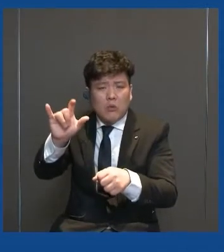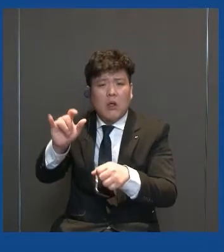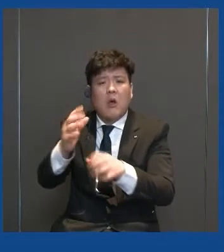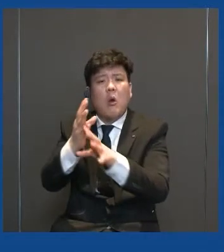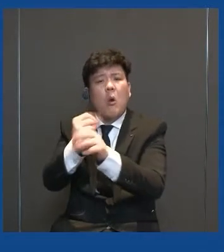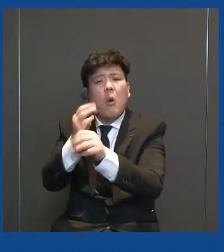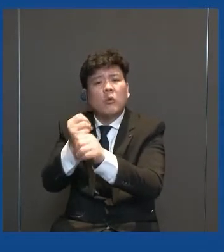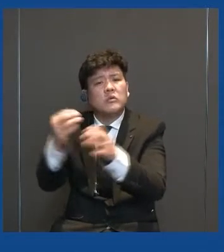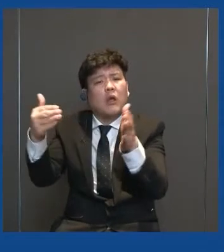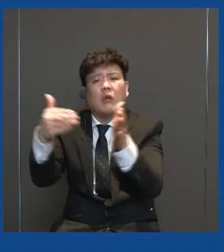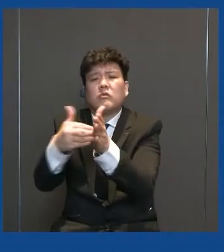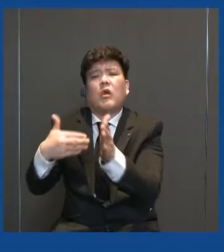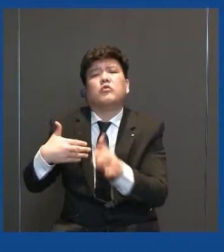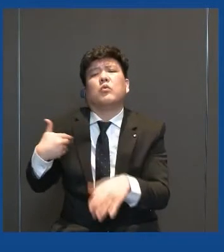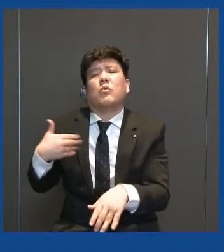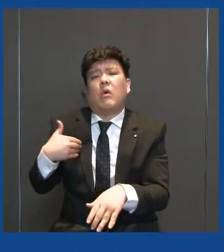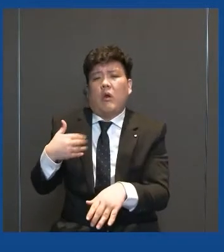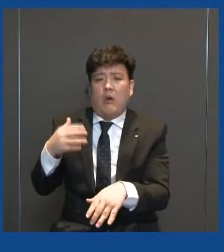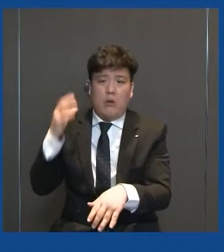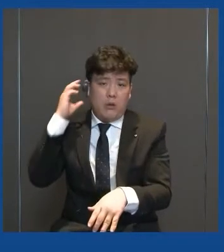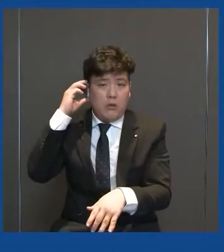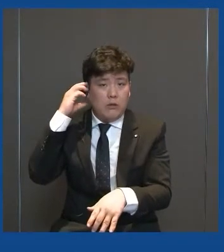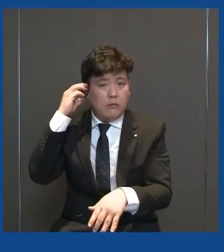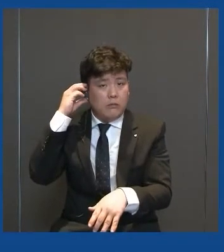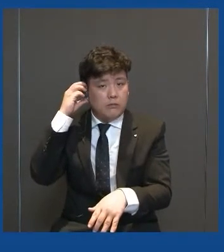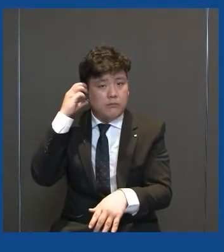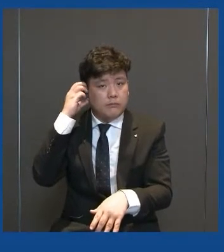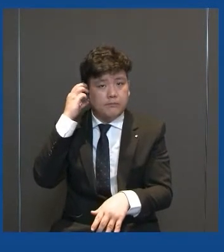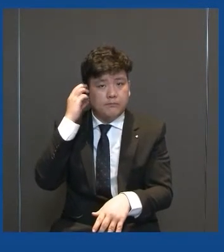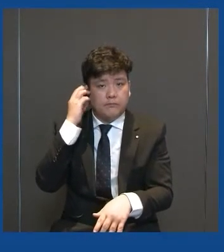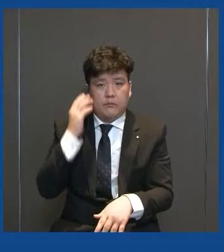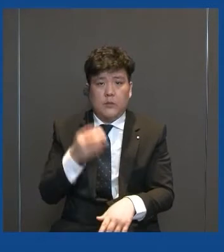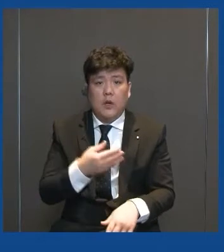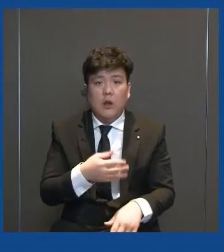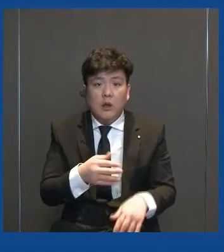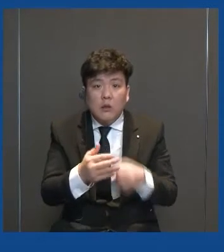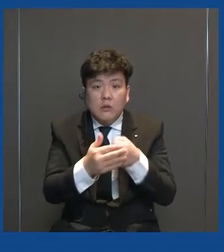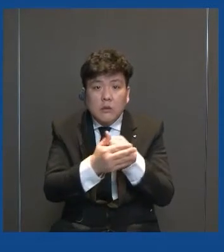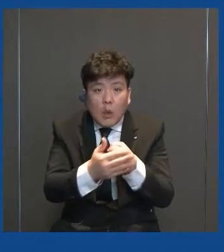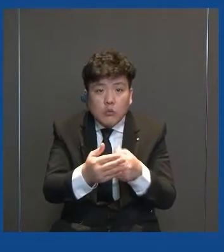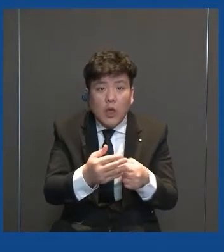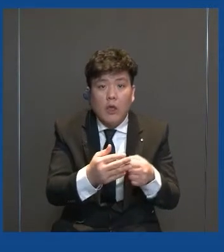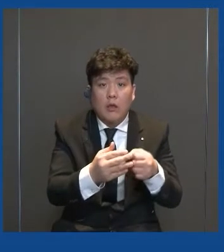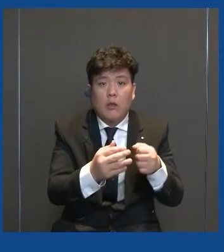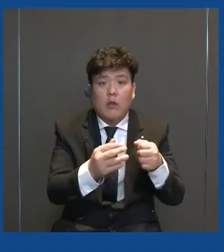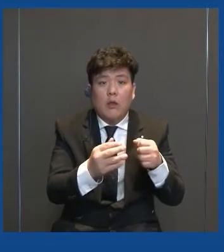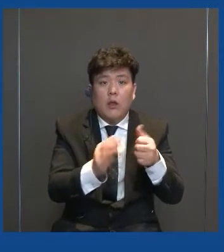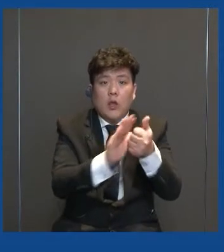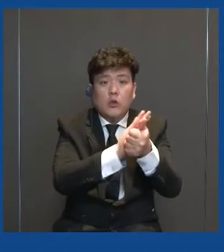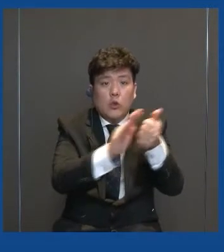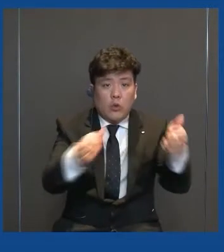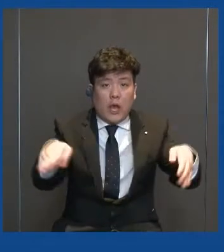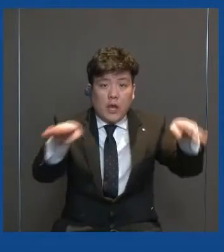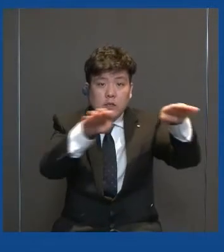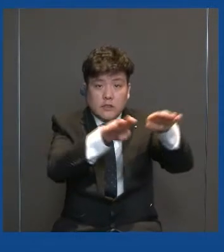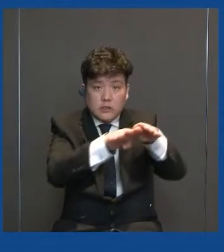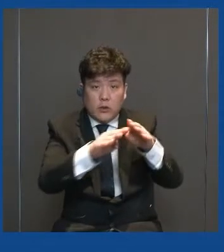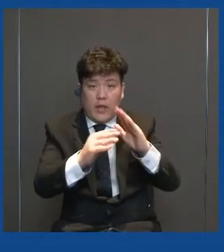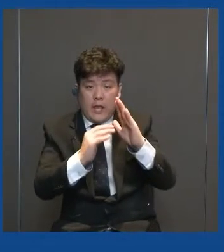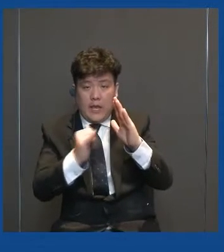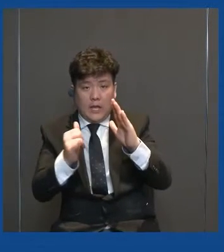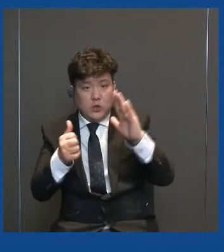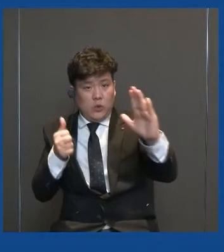important question, whether we are adding years to life or if we're adding life to